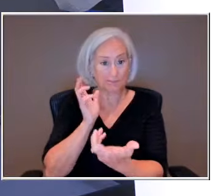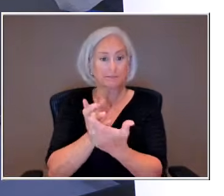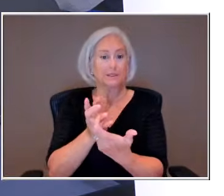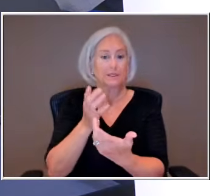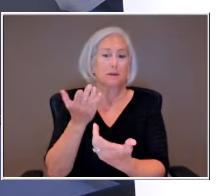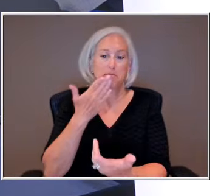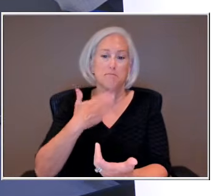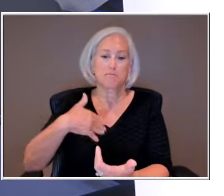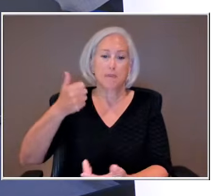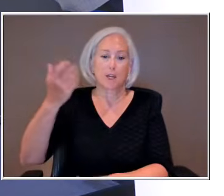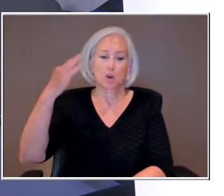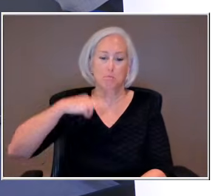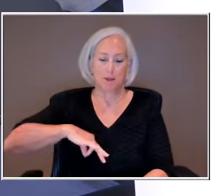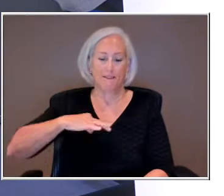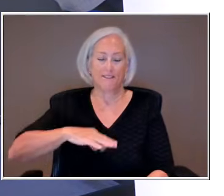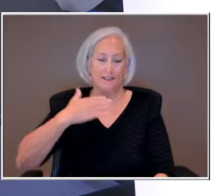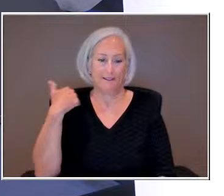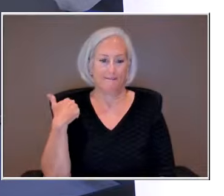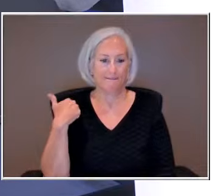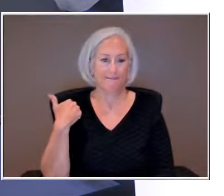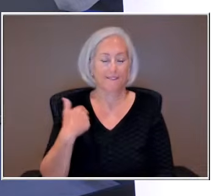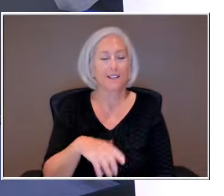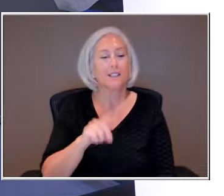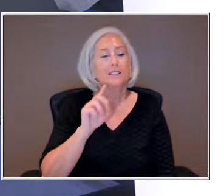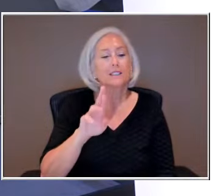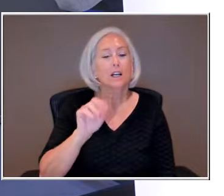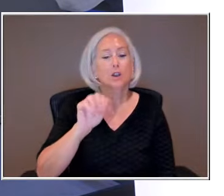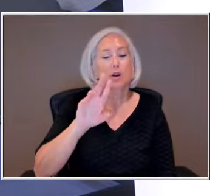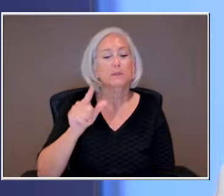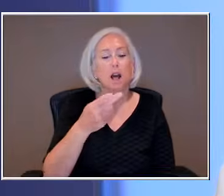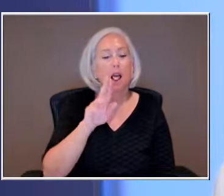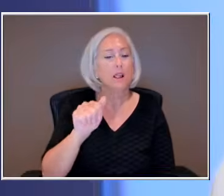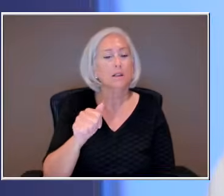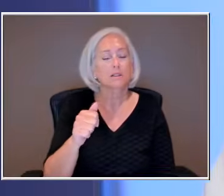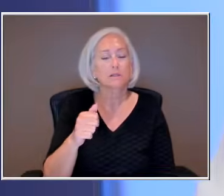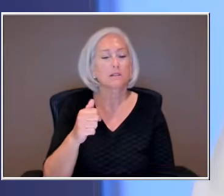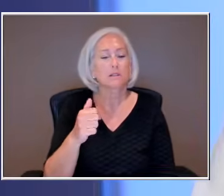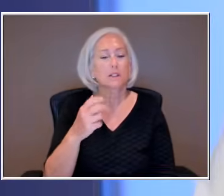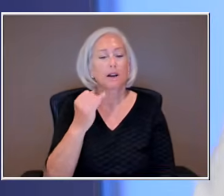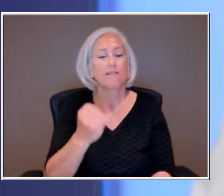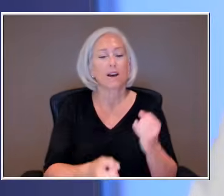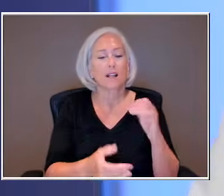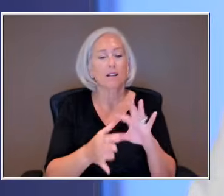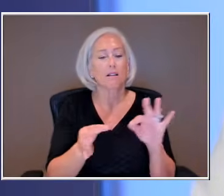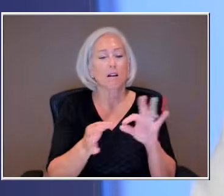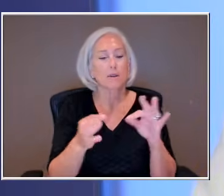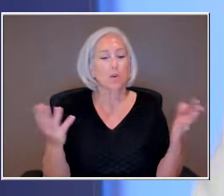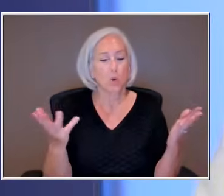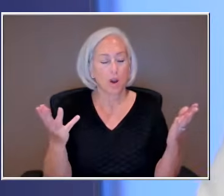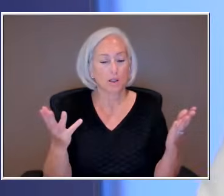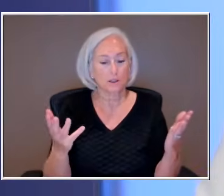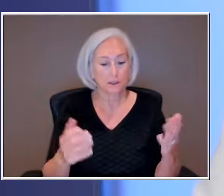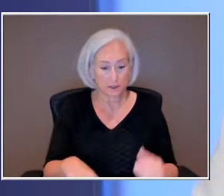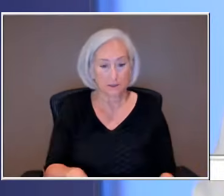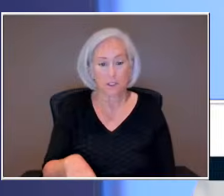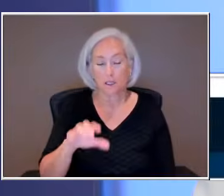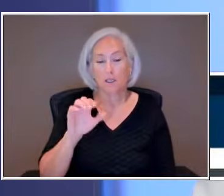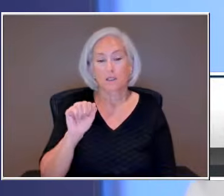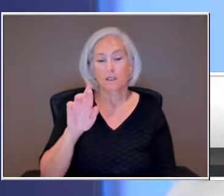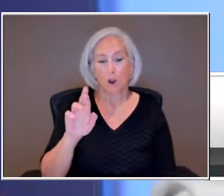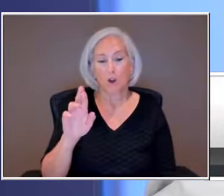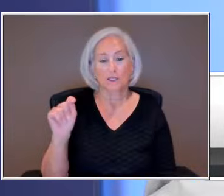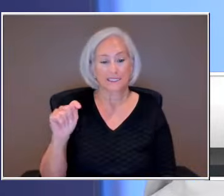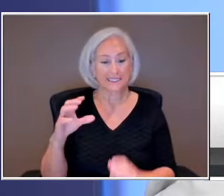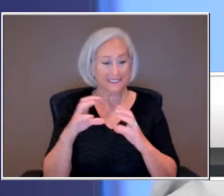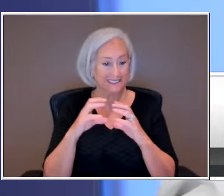what's the biggest takeaway from this conversation today? Absolutely. I think the biggest takeaway about that cellular therapy, you know, me and Dr. Ahmed talks